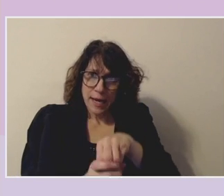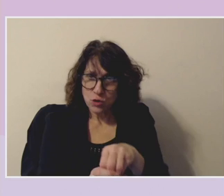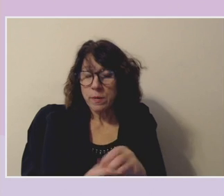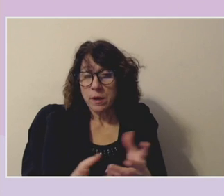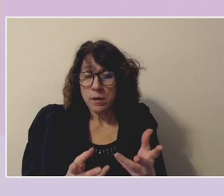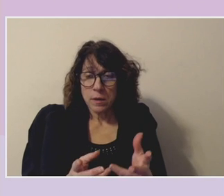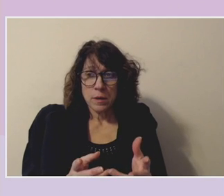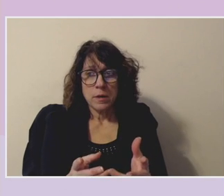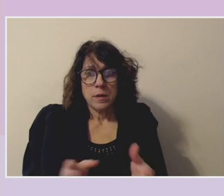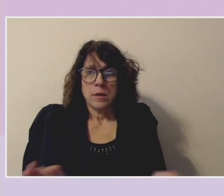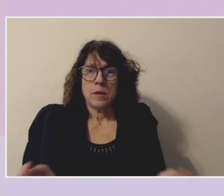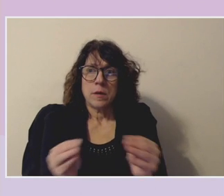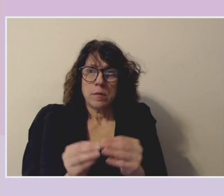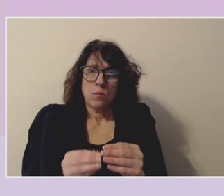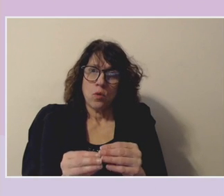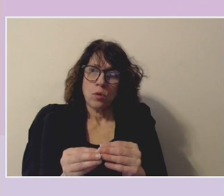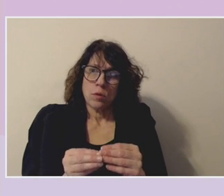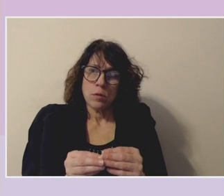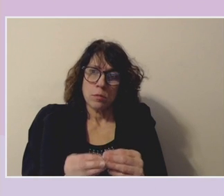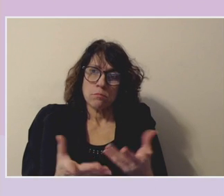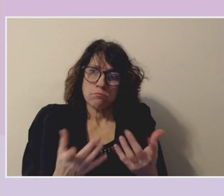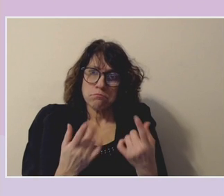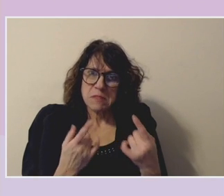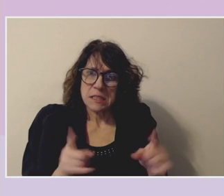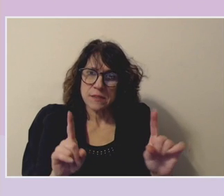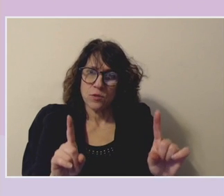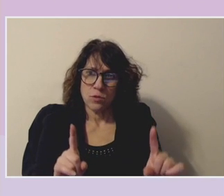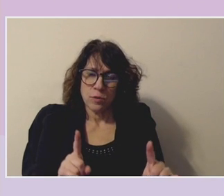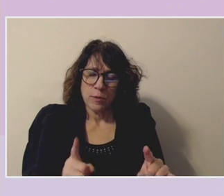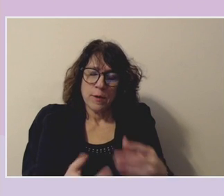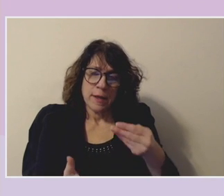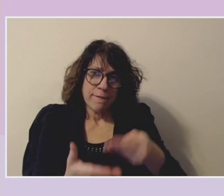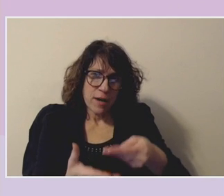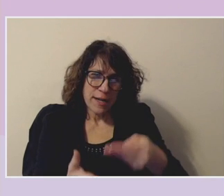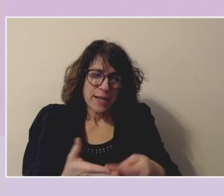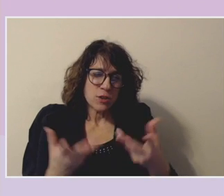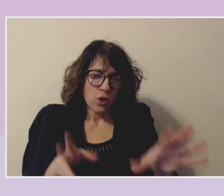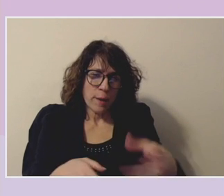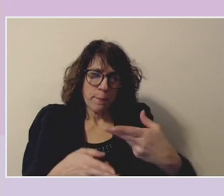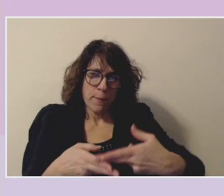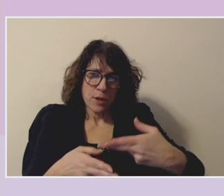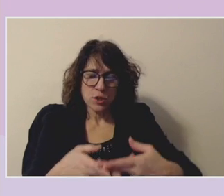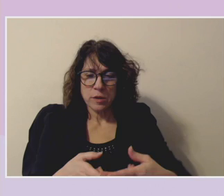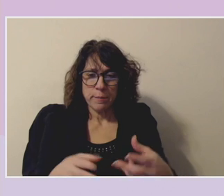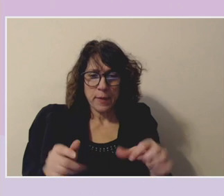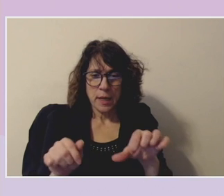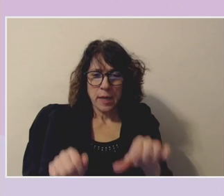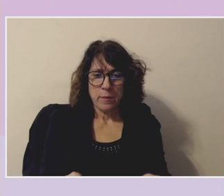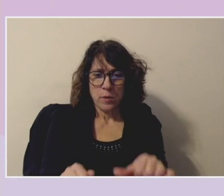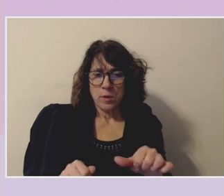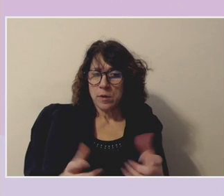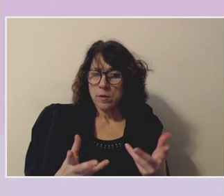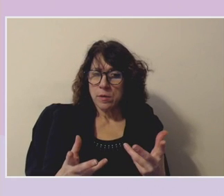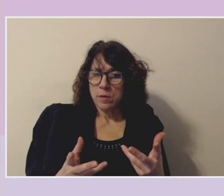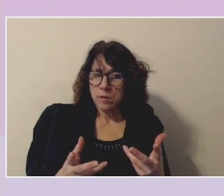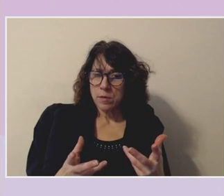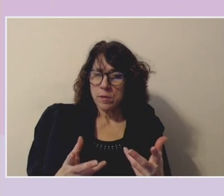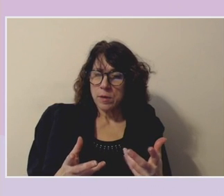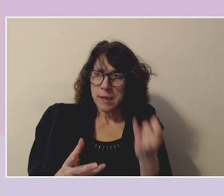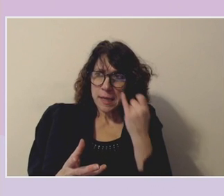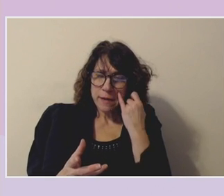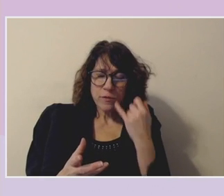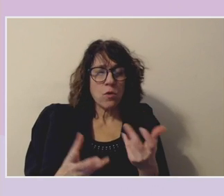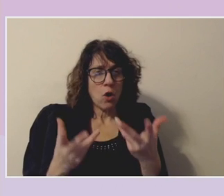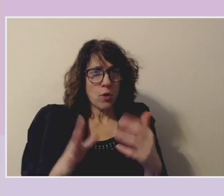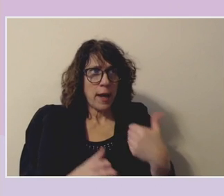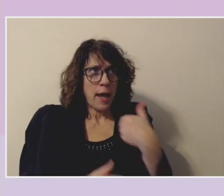somewhat more joint and successful. Funding, it was already mentioned, being able to not, the beauty of having, I think, Medicaid funding and